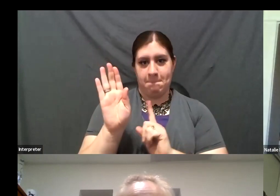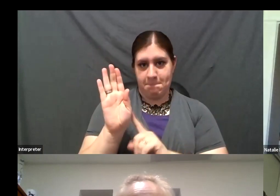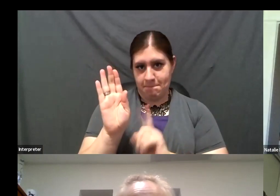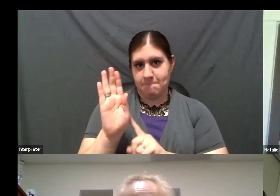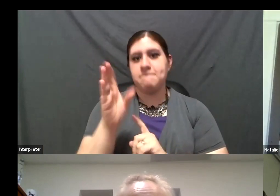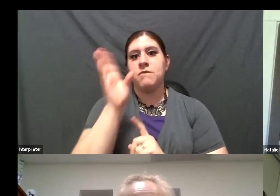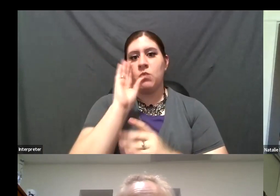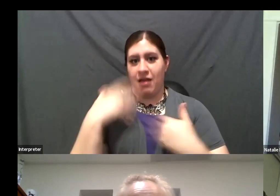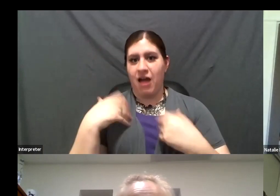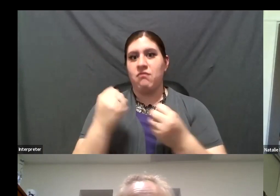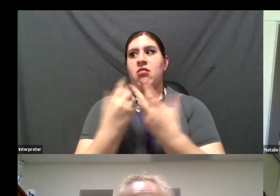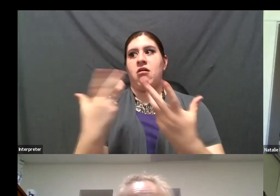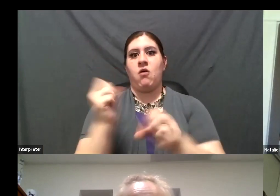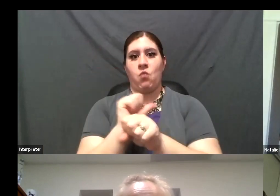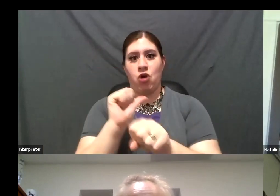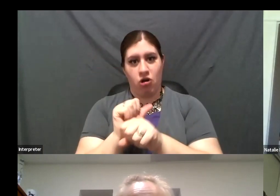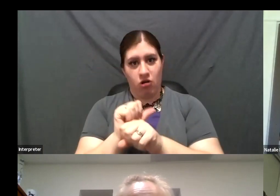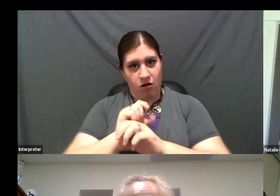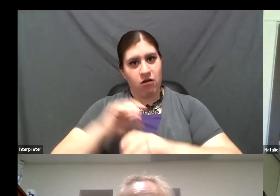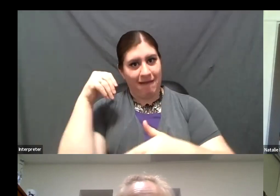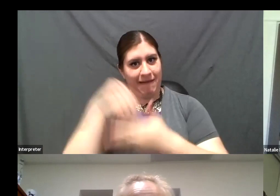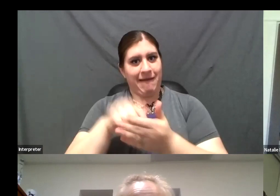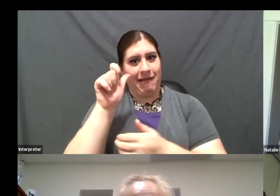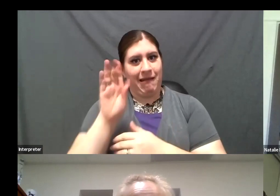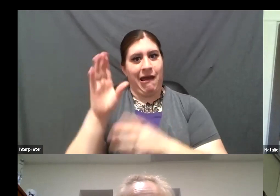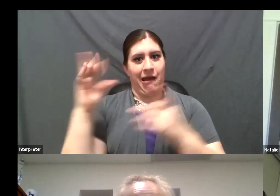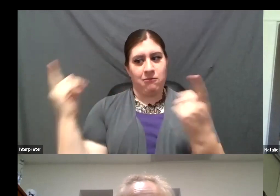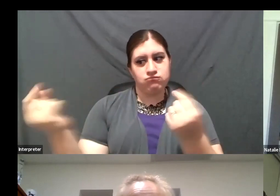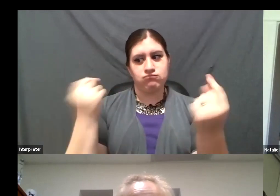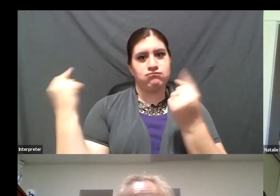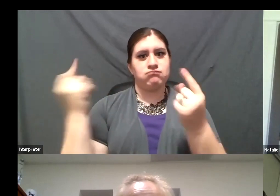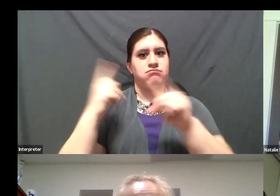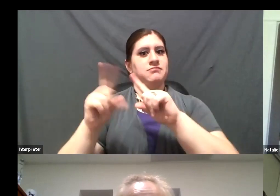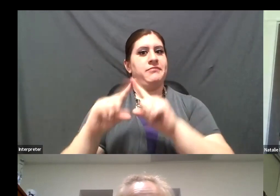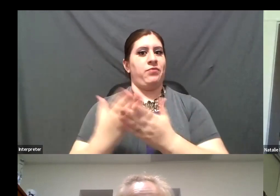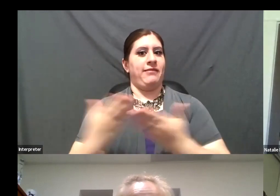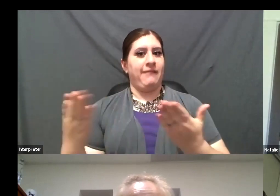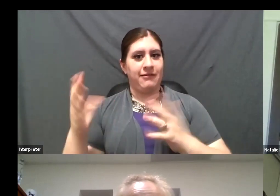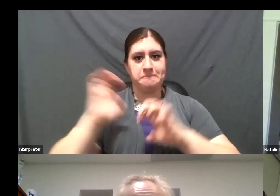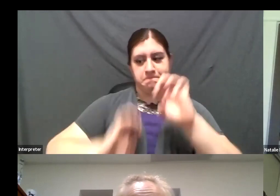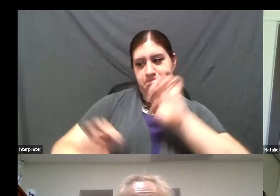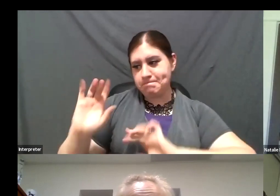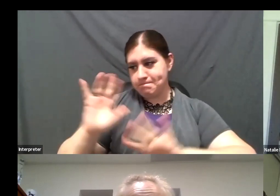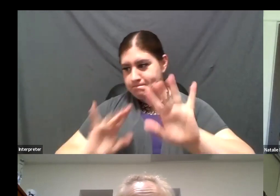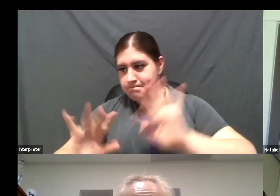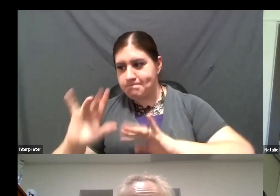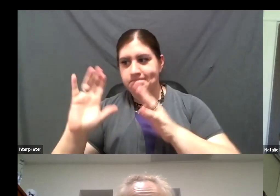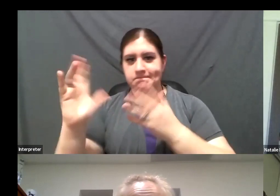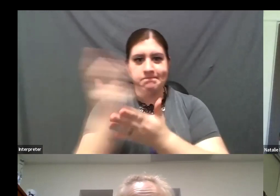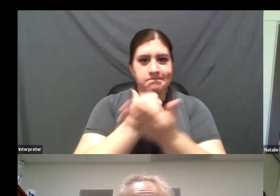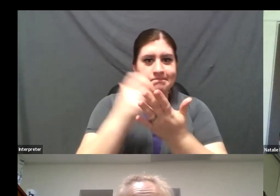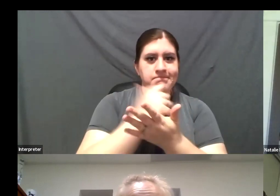a substantial amount of time that you spend in the laboratory doing hands-on types of work, experimental work, collecting